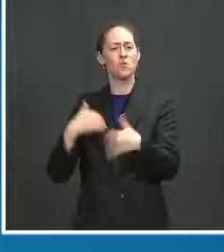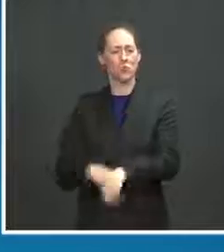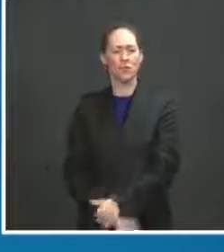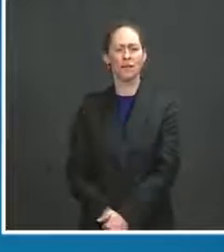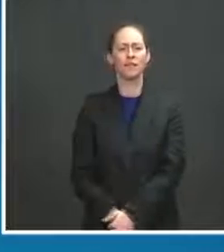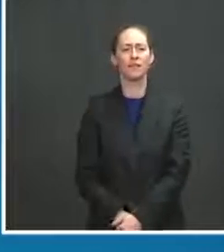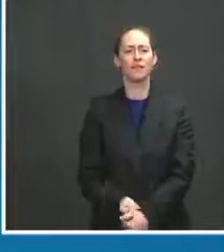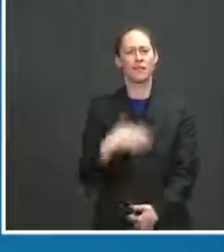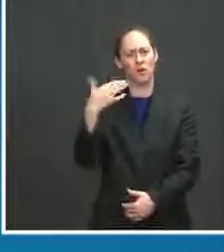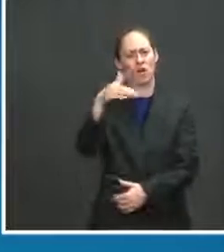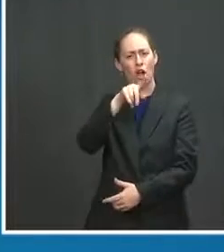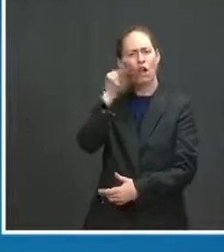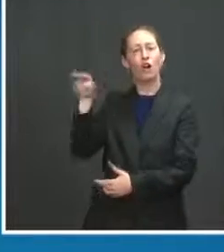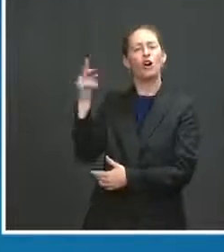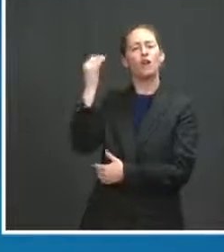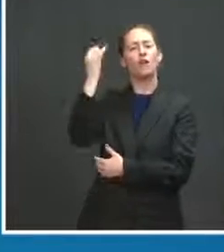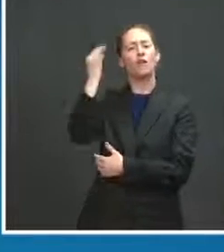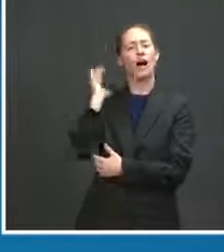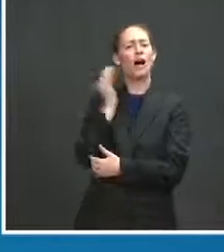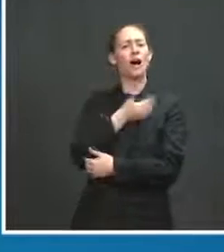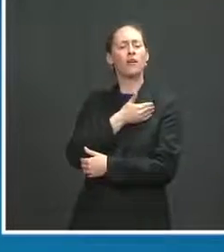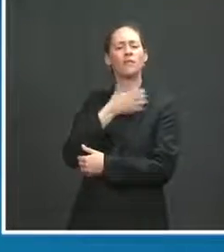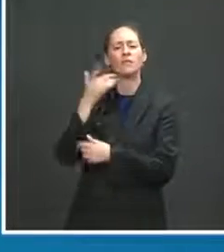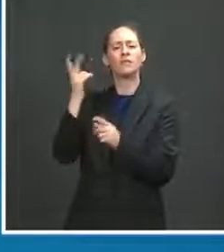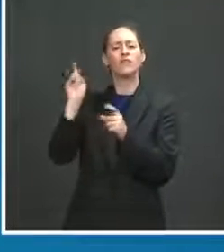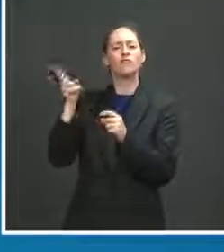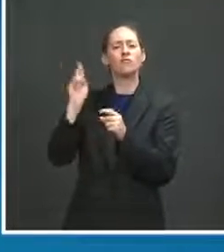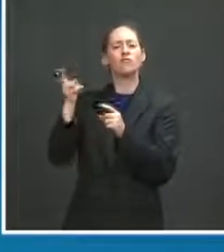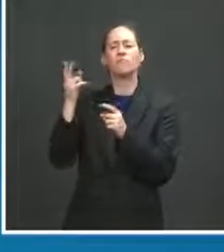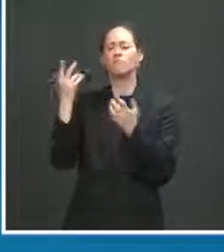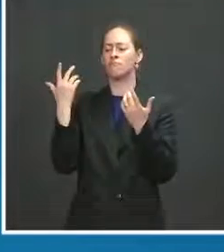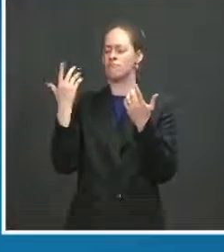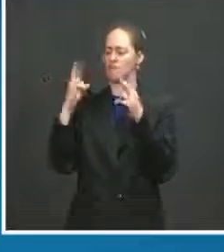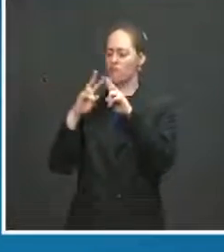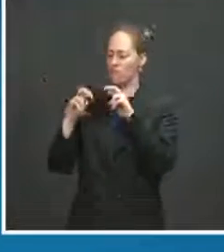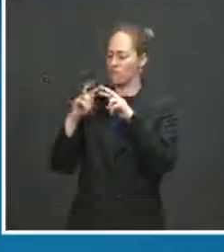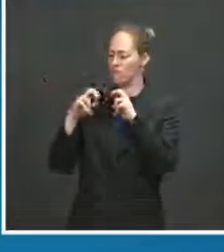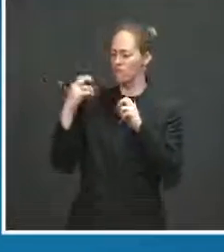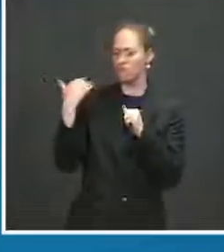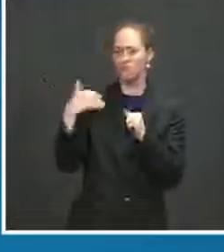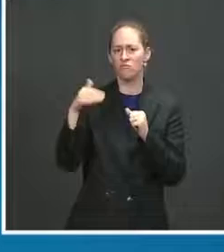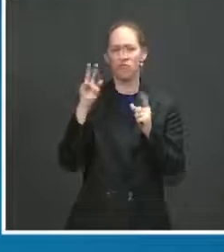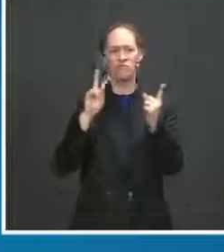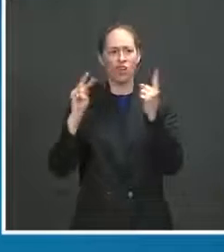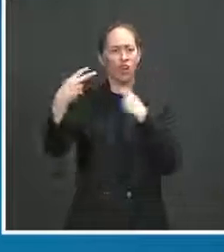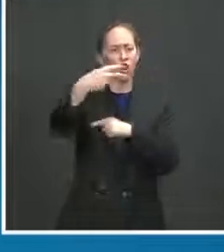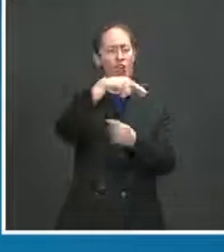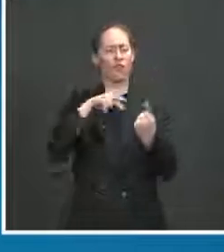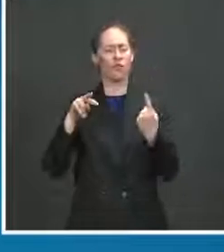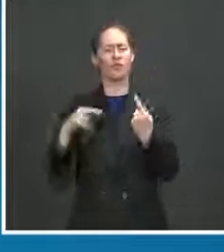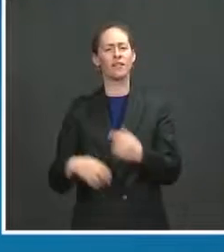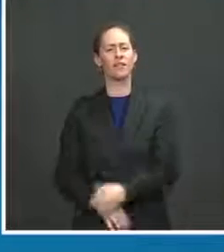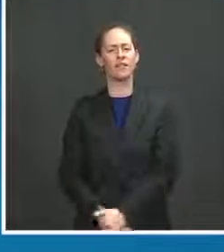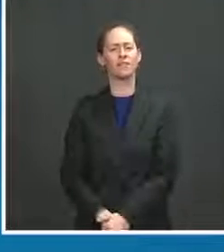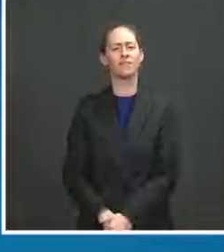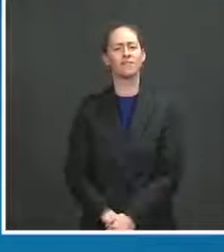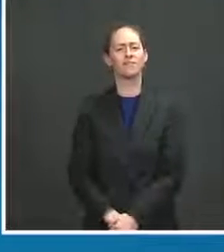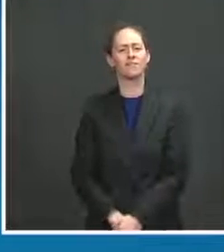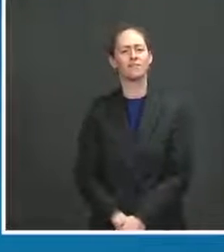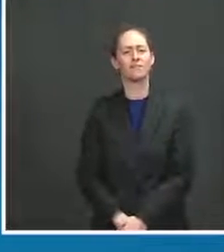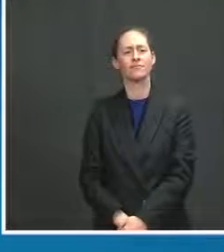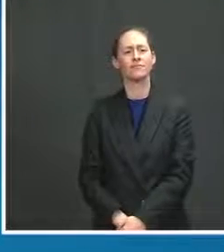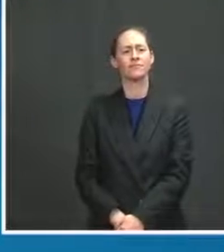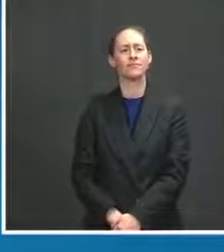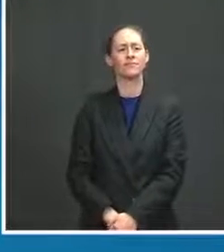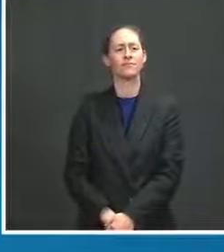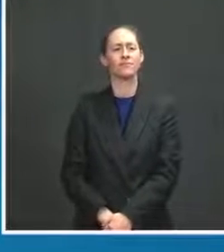for perspective. Think about it. There was the world before the stock market crashed